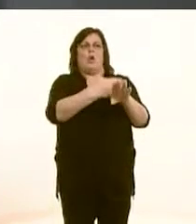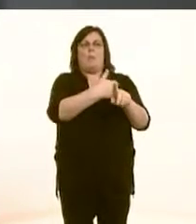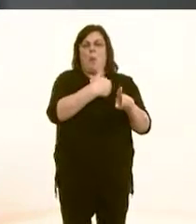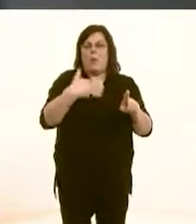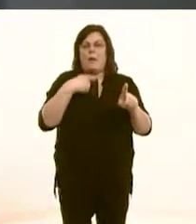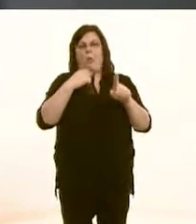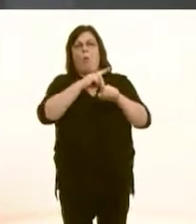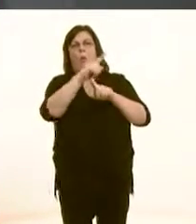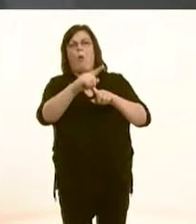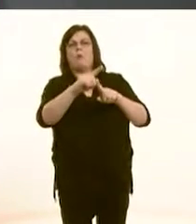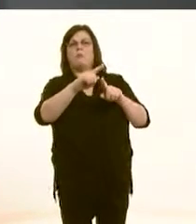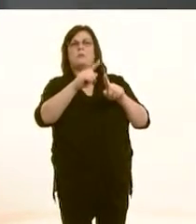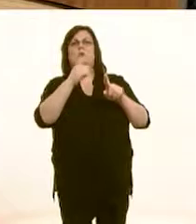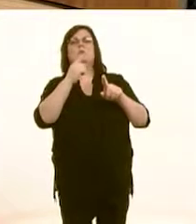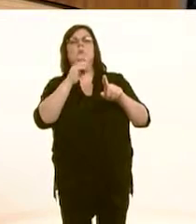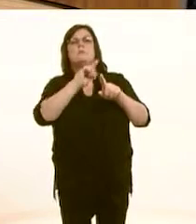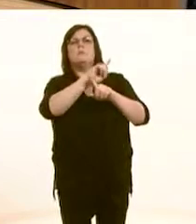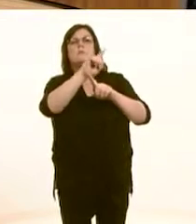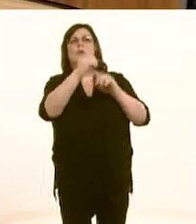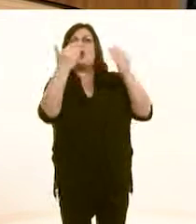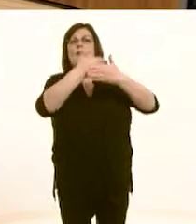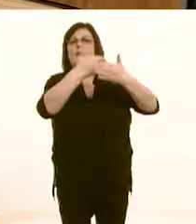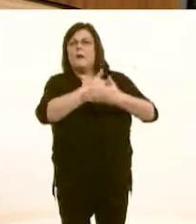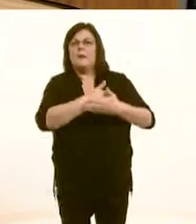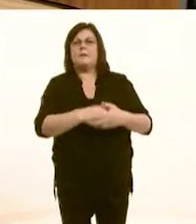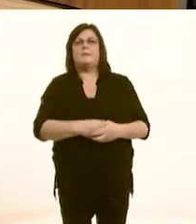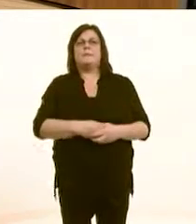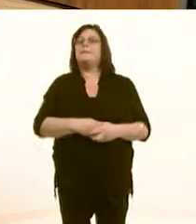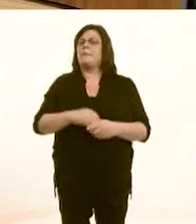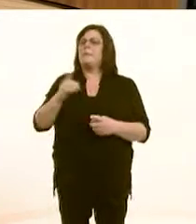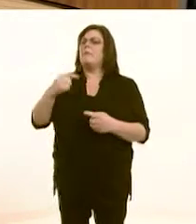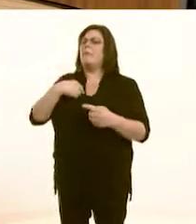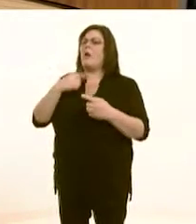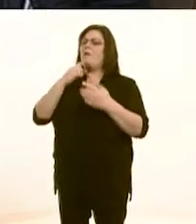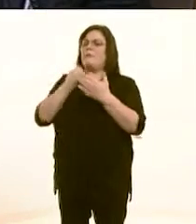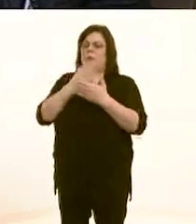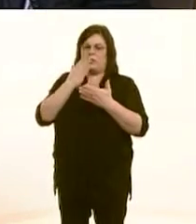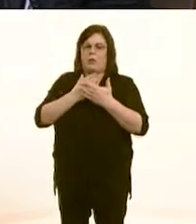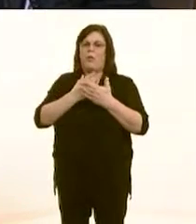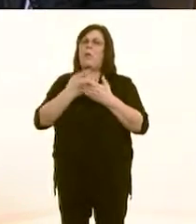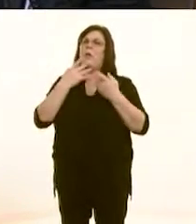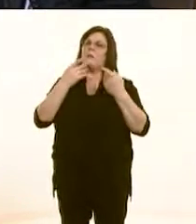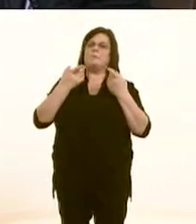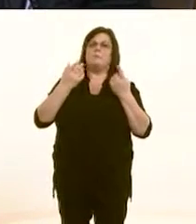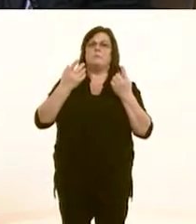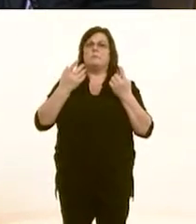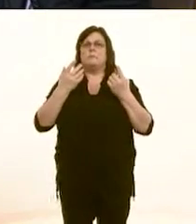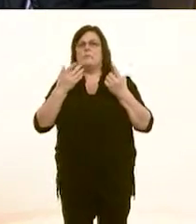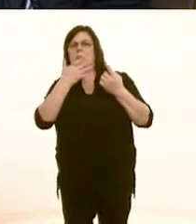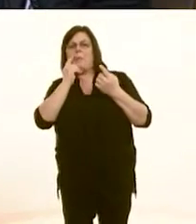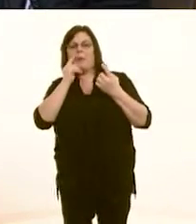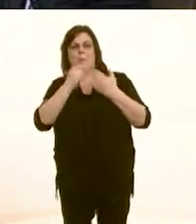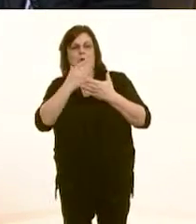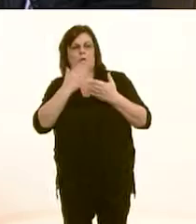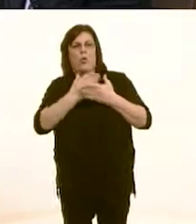in connection with the wind farms I've mentioned? Well, I can assure the member that officials are doing just that, working with the developers to ensure that the movement of